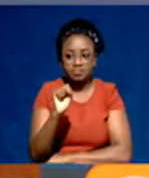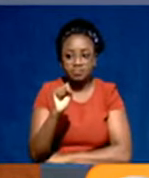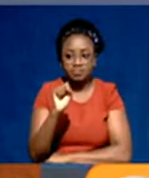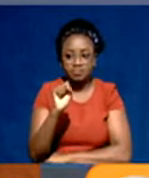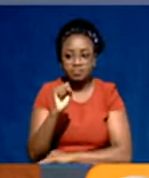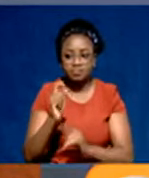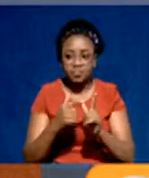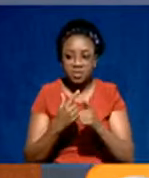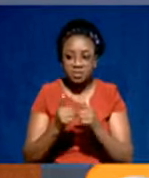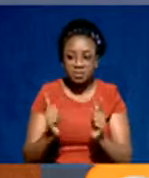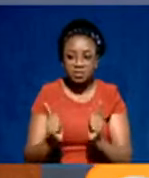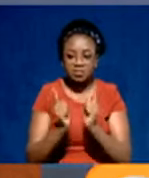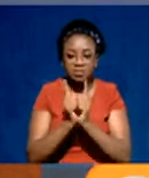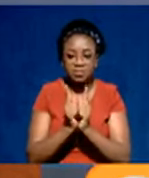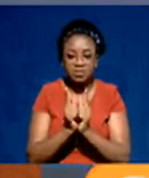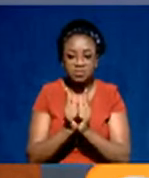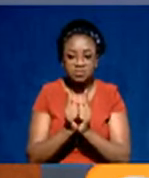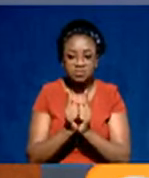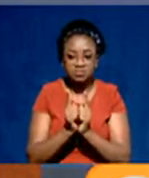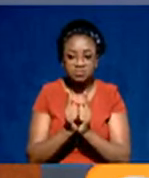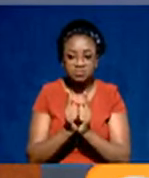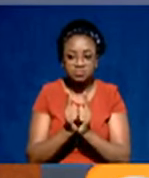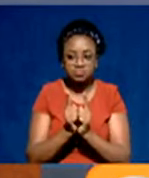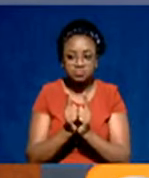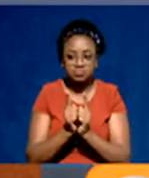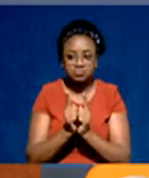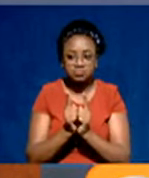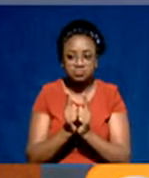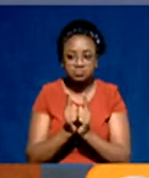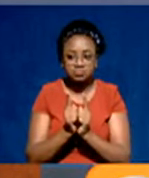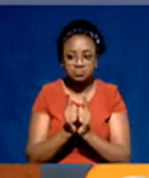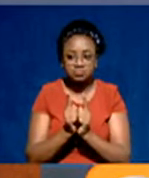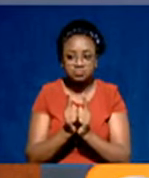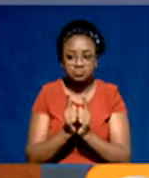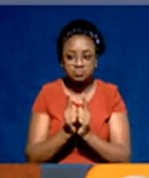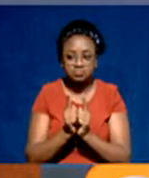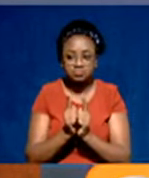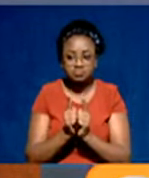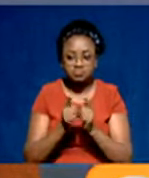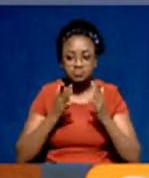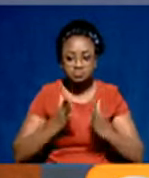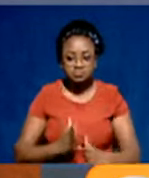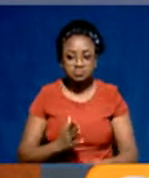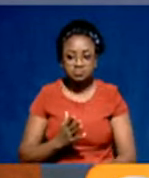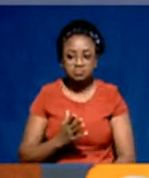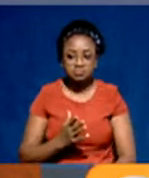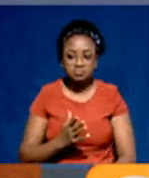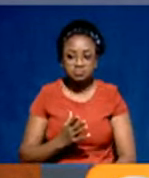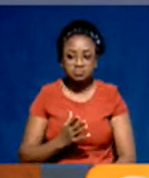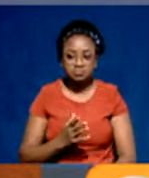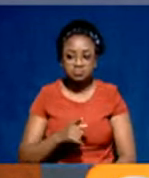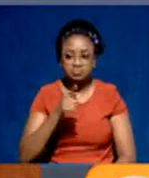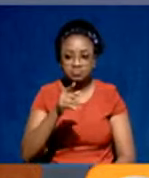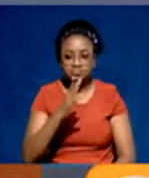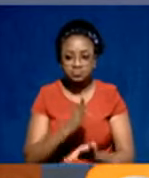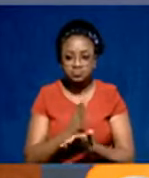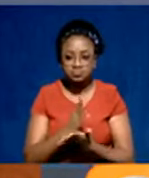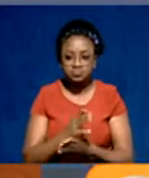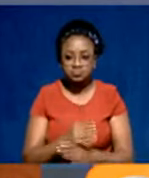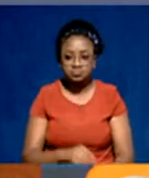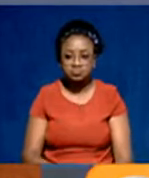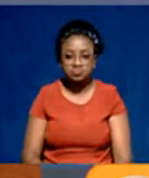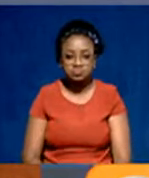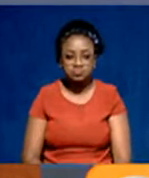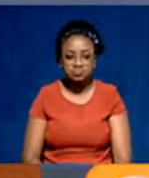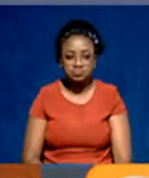somebody. We met Jacob Black and Vincent Atea. And they were really inspired with